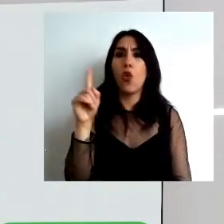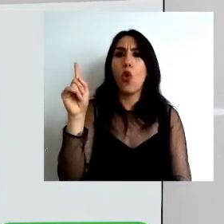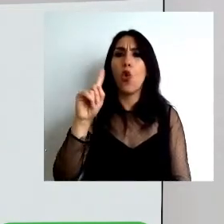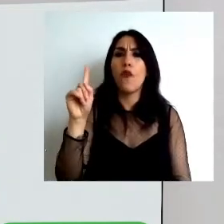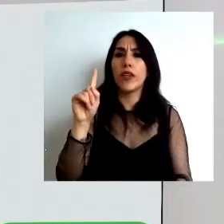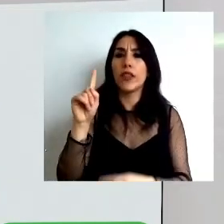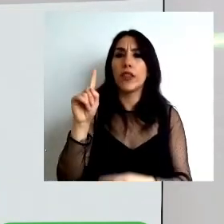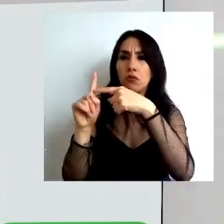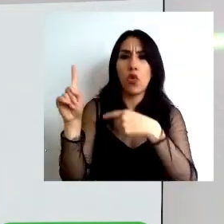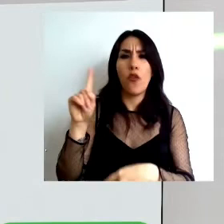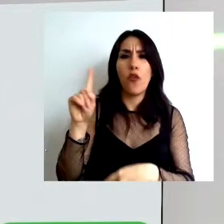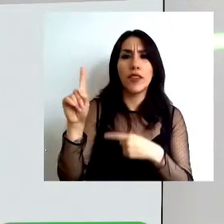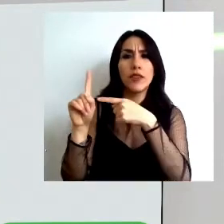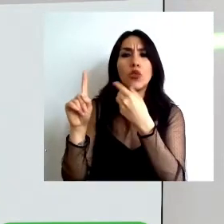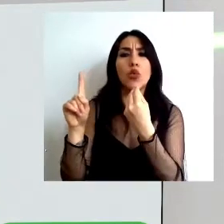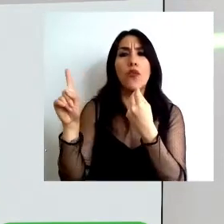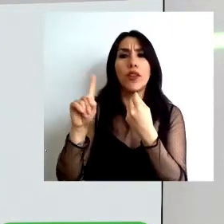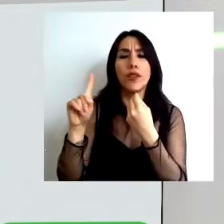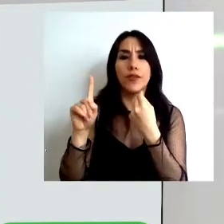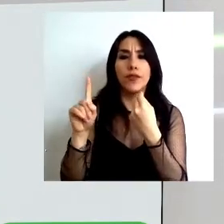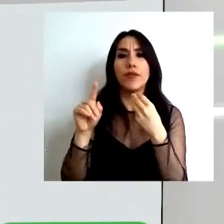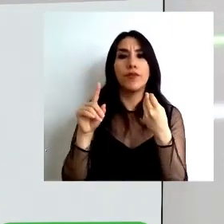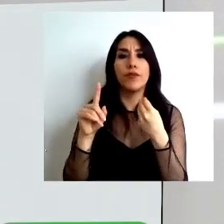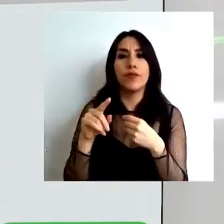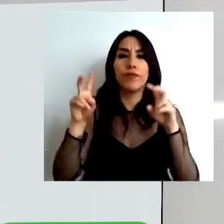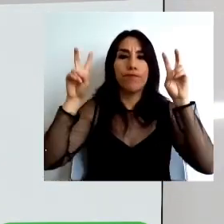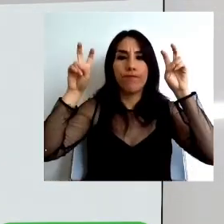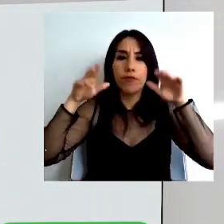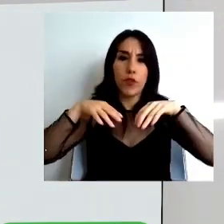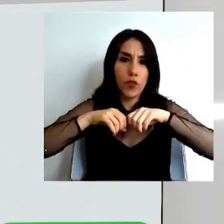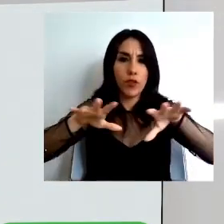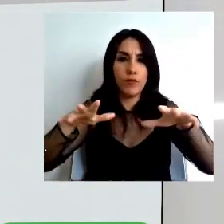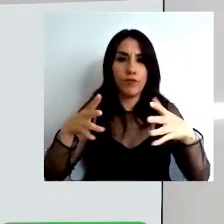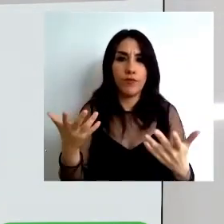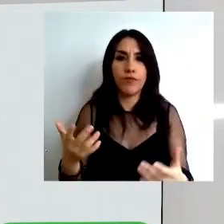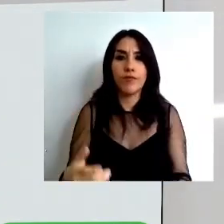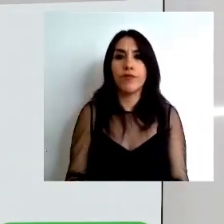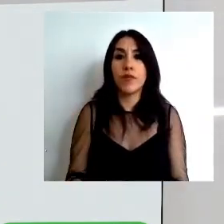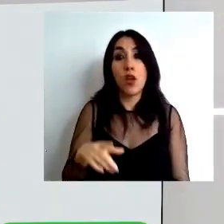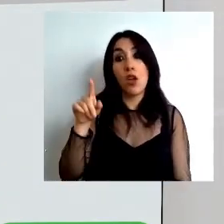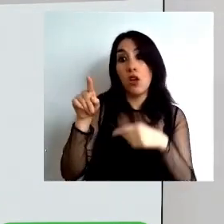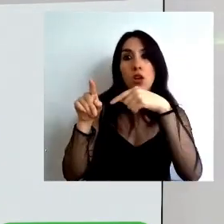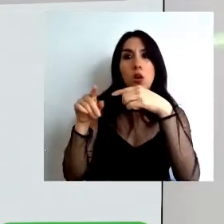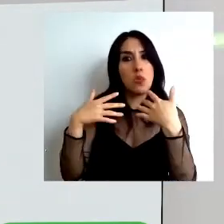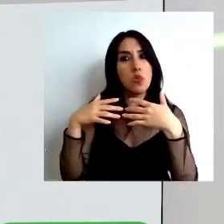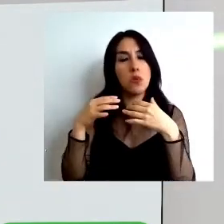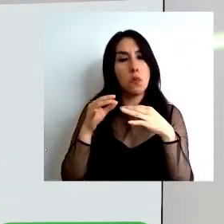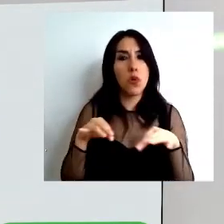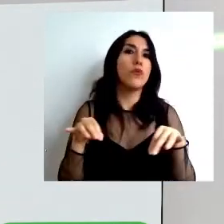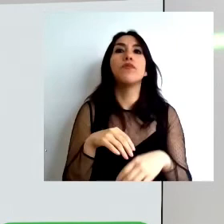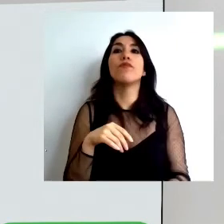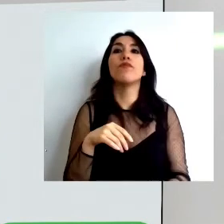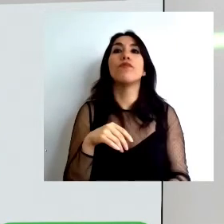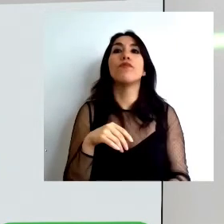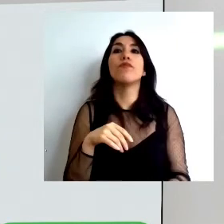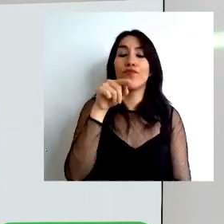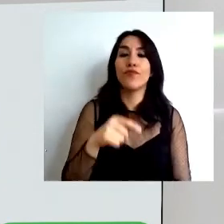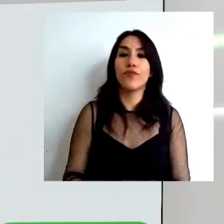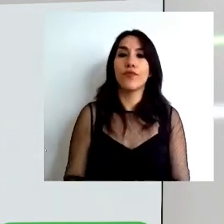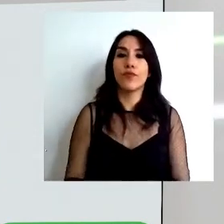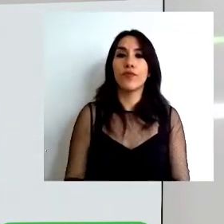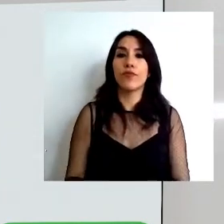here the recommendation is to be very specific and try to define criteria that will help you decide on